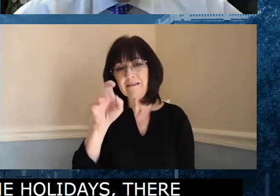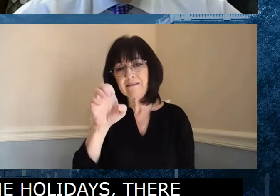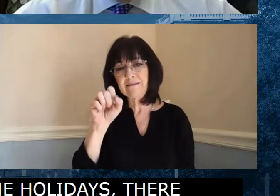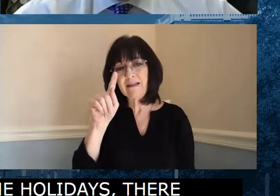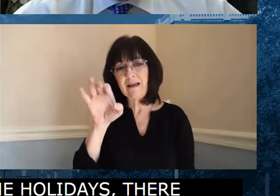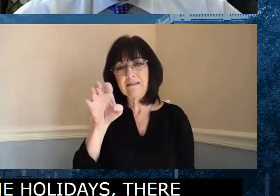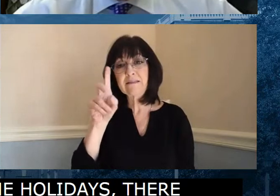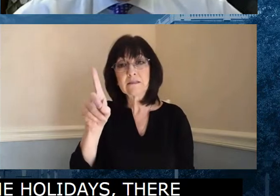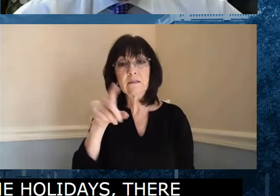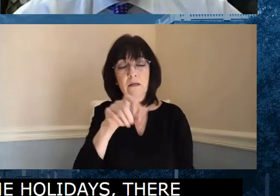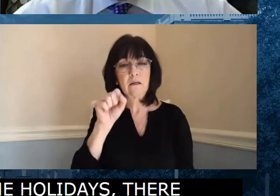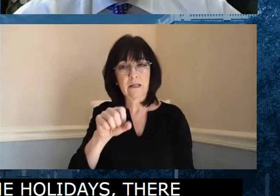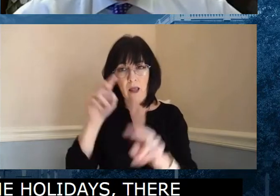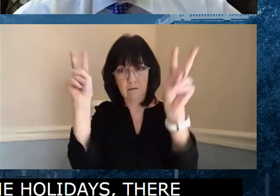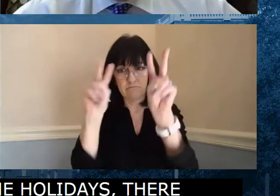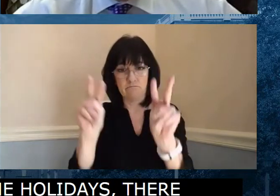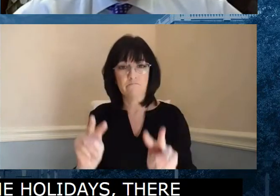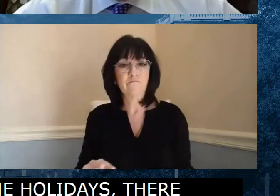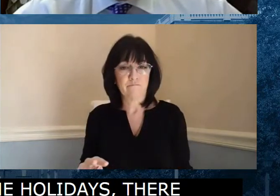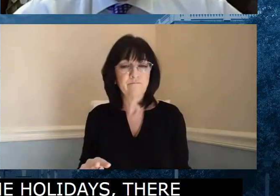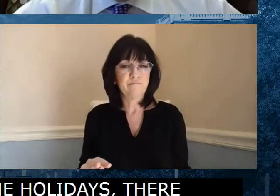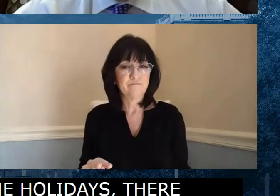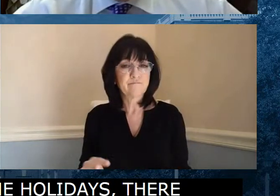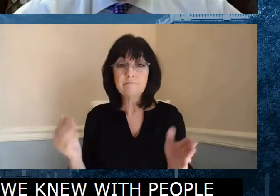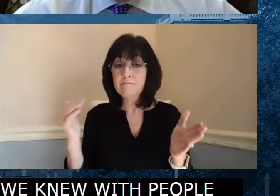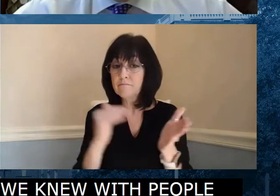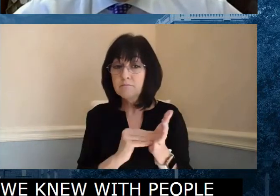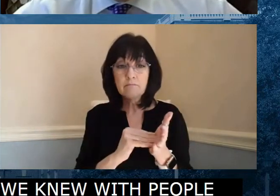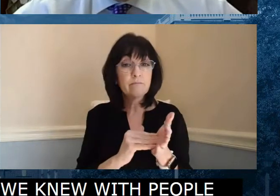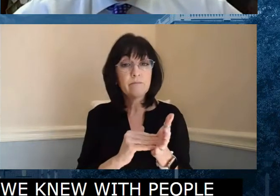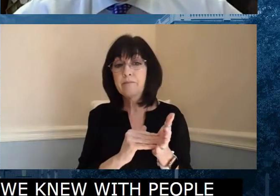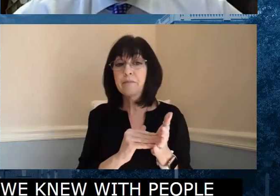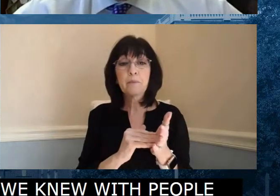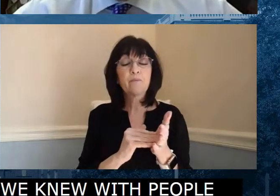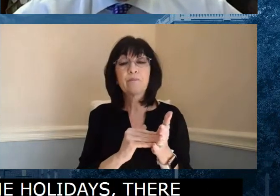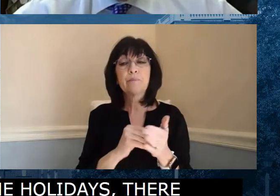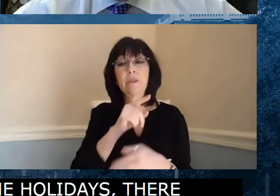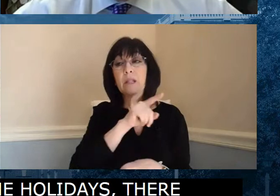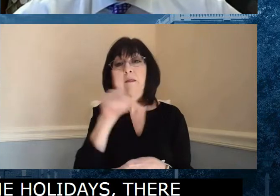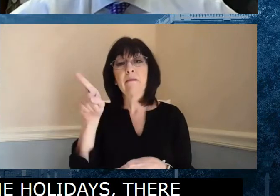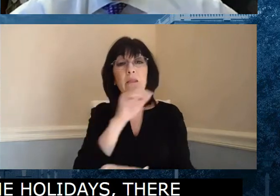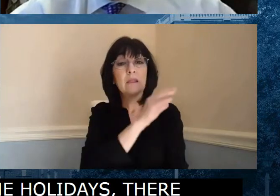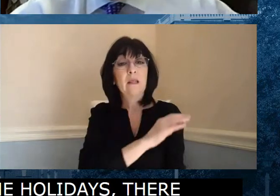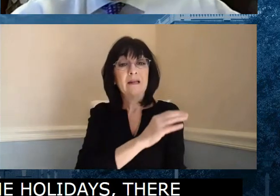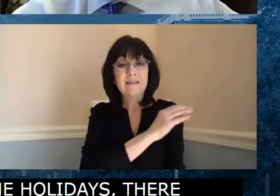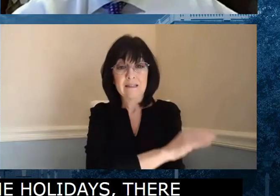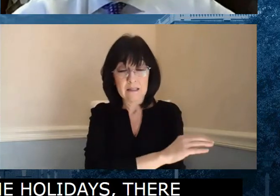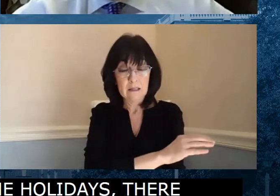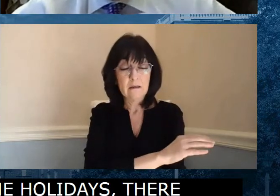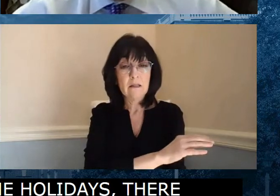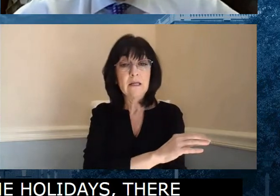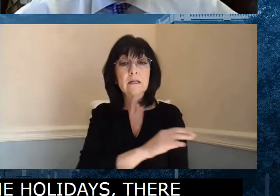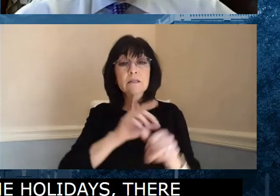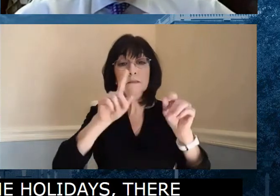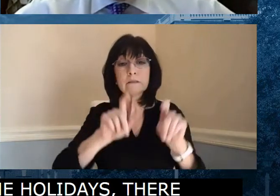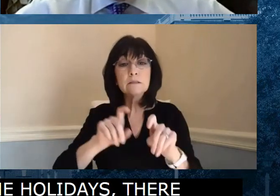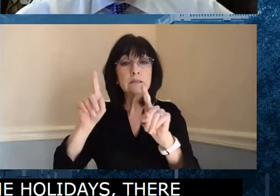state. Again, we have not cut back any of the clinics where we're testing at. The hours may have switched a little bit